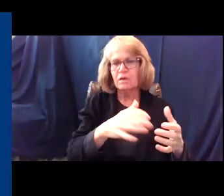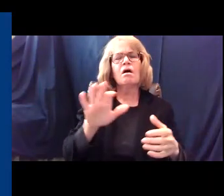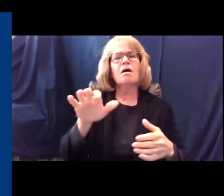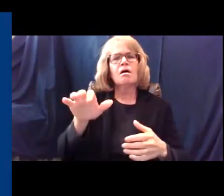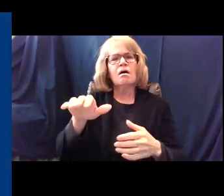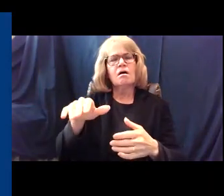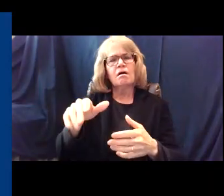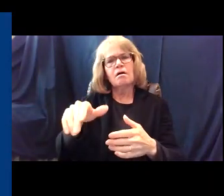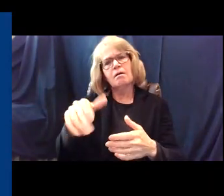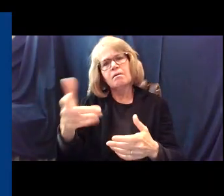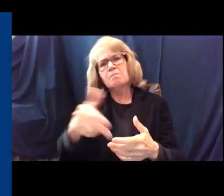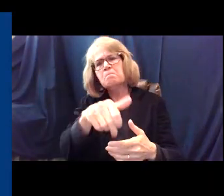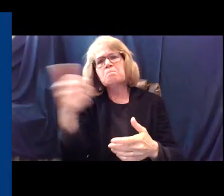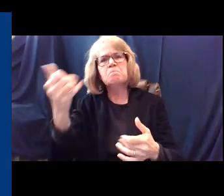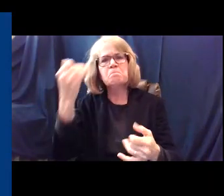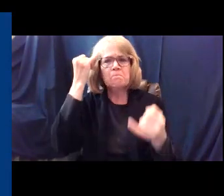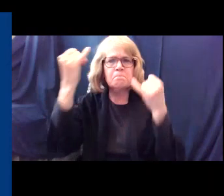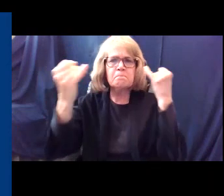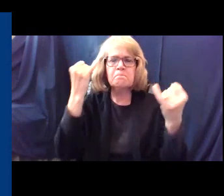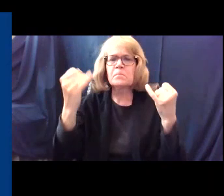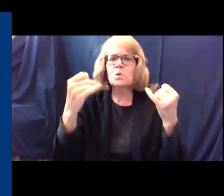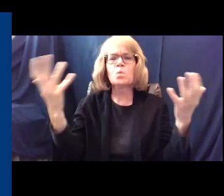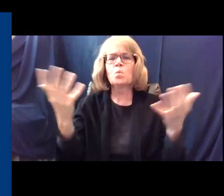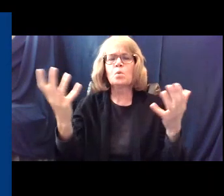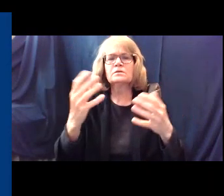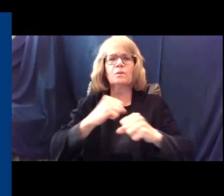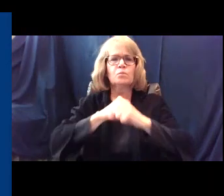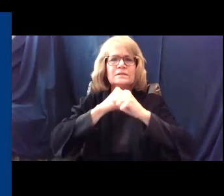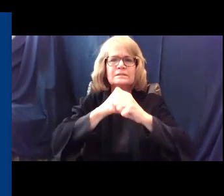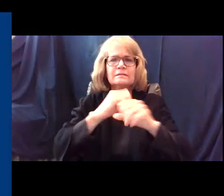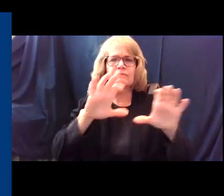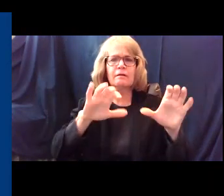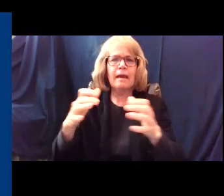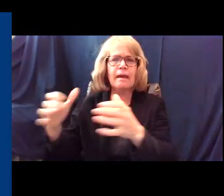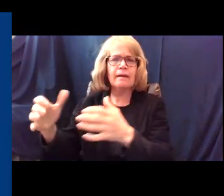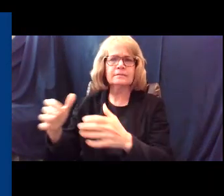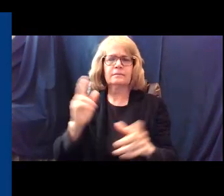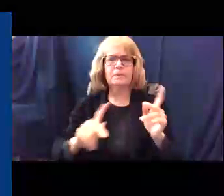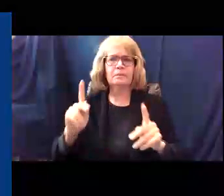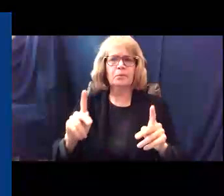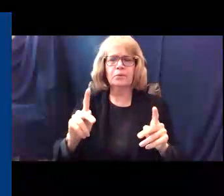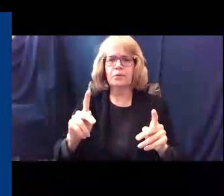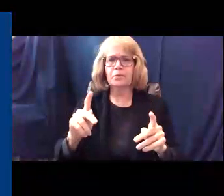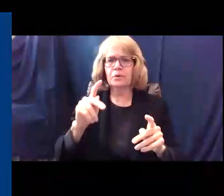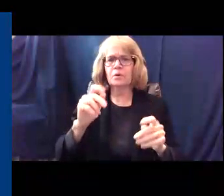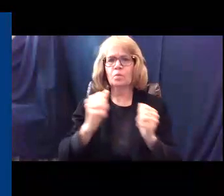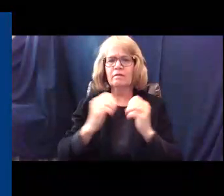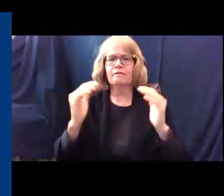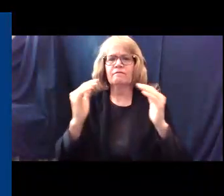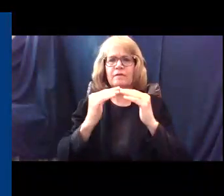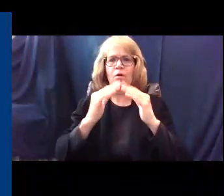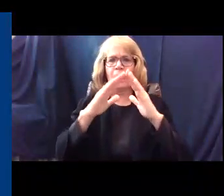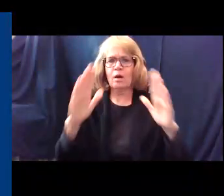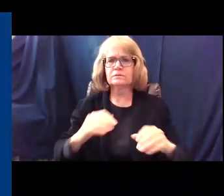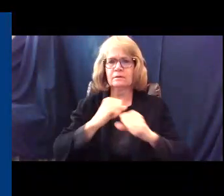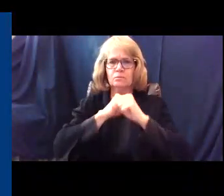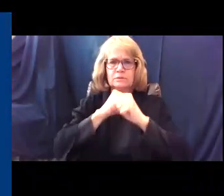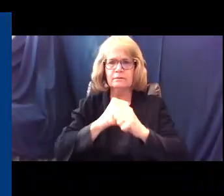to share any other protected classes that you're familiar with that have fair housing protections.